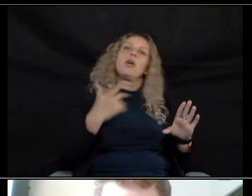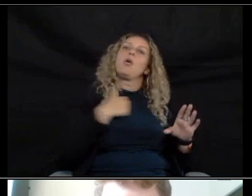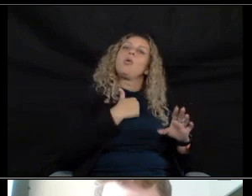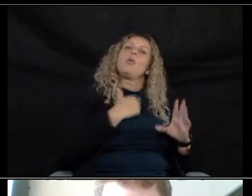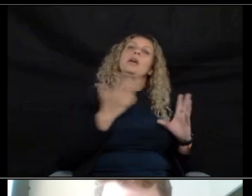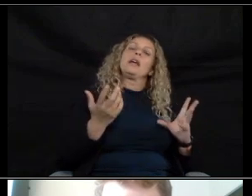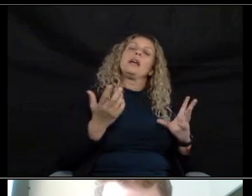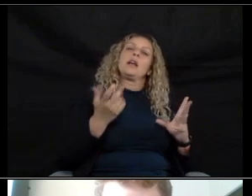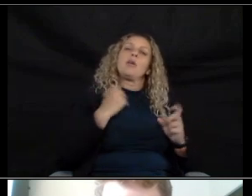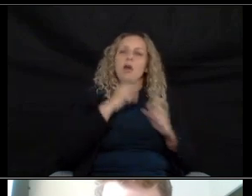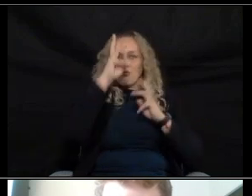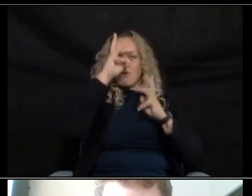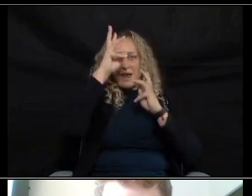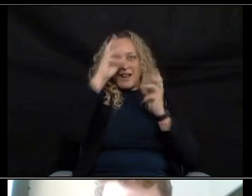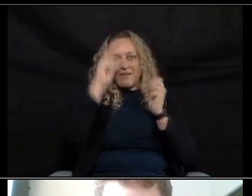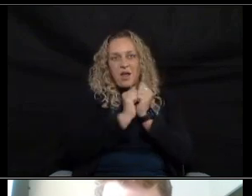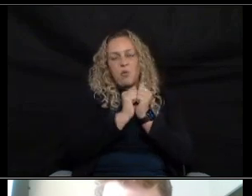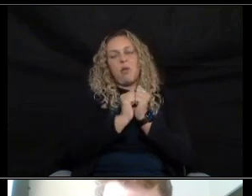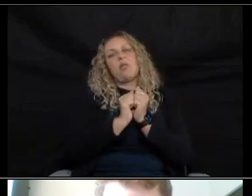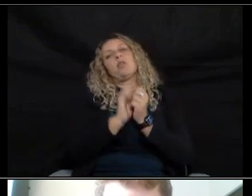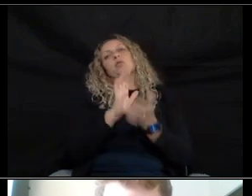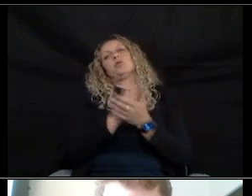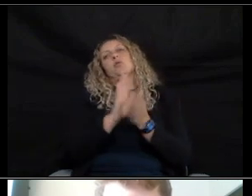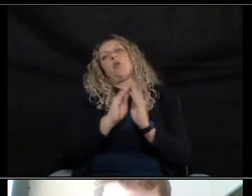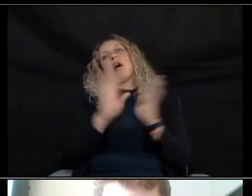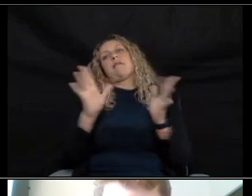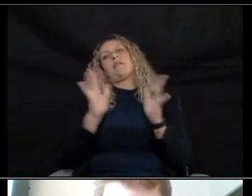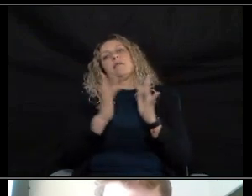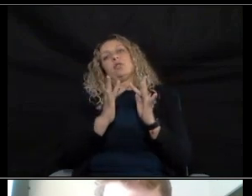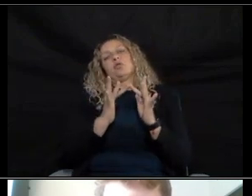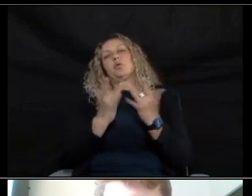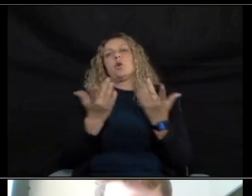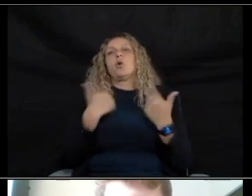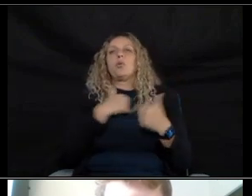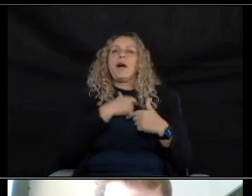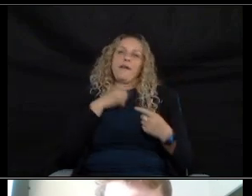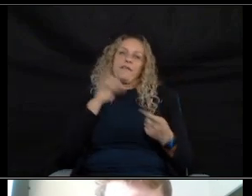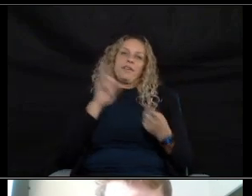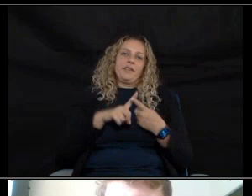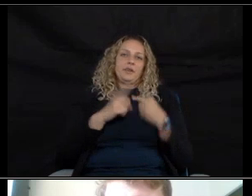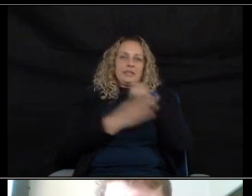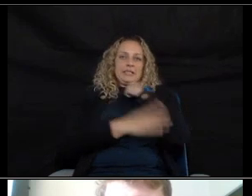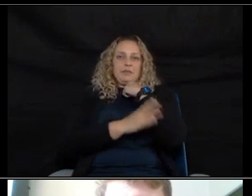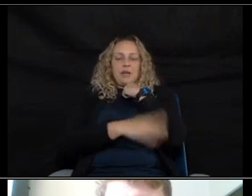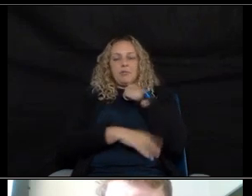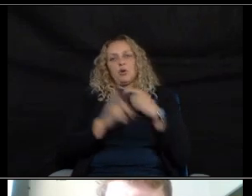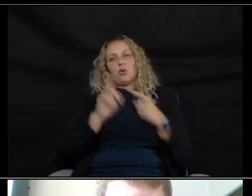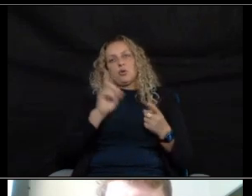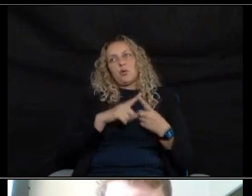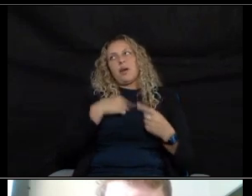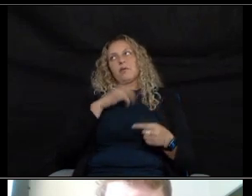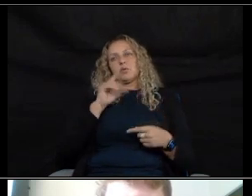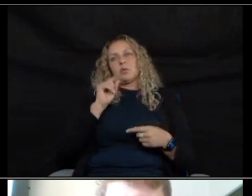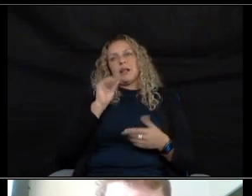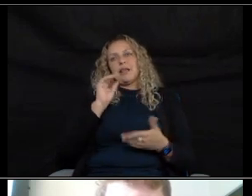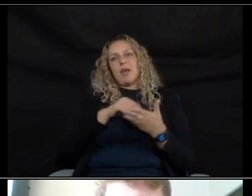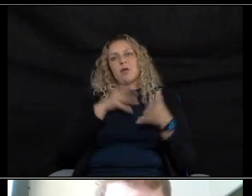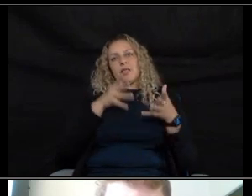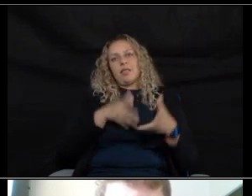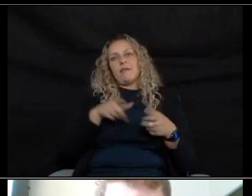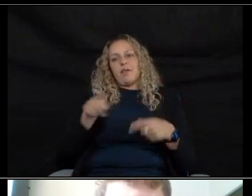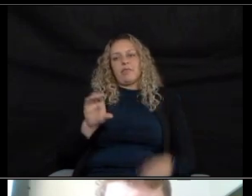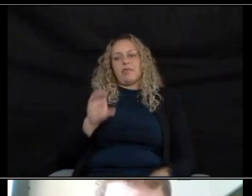we got creative, and with school obviously being virtual, we have until the end of September. We have $20,000 left in